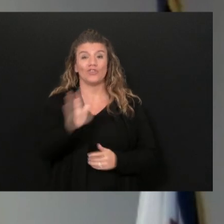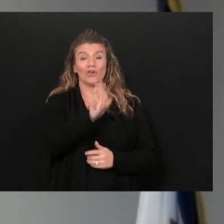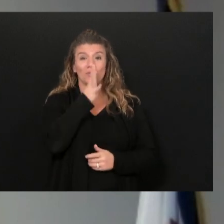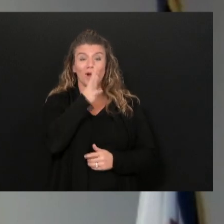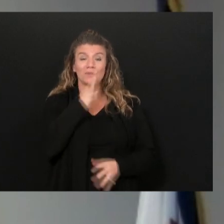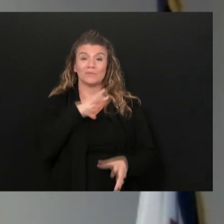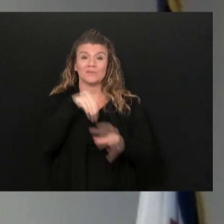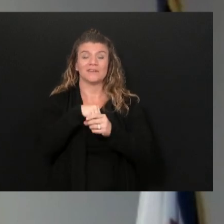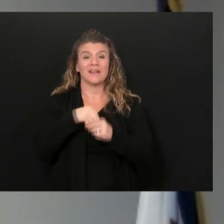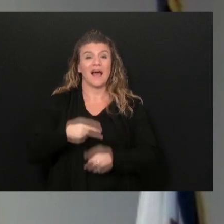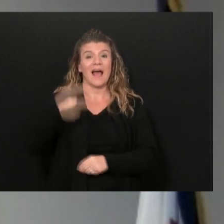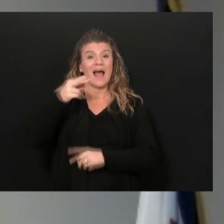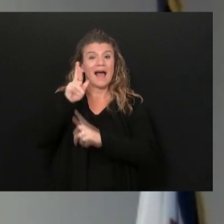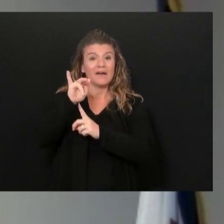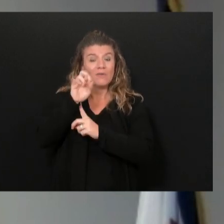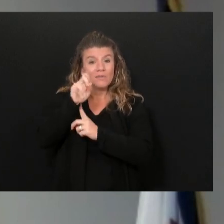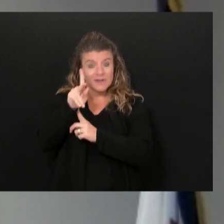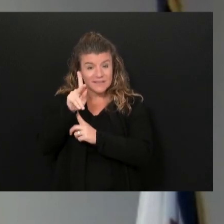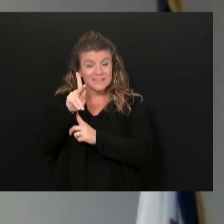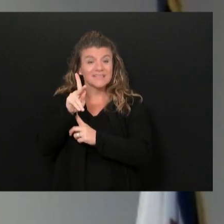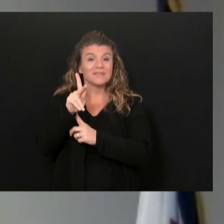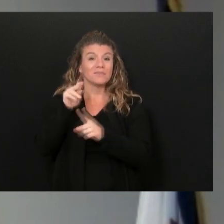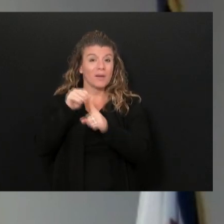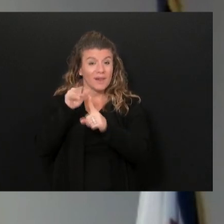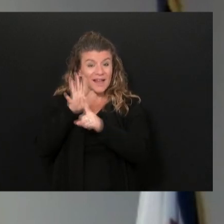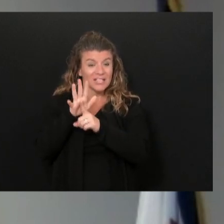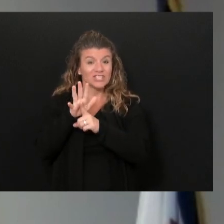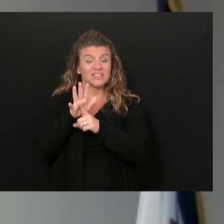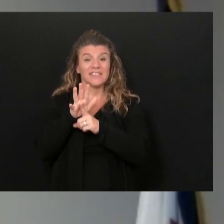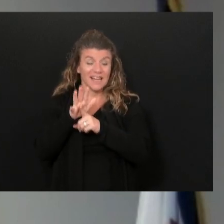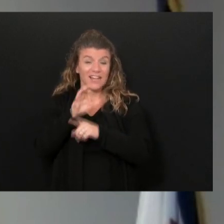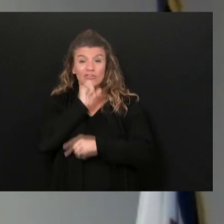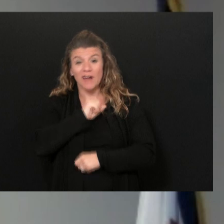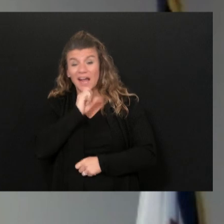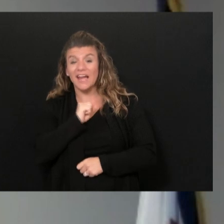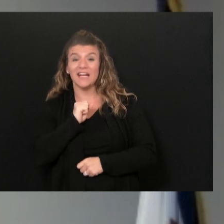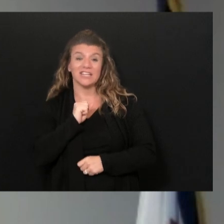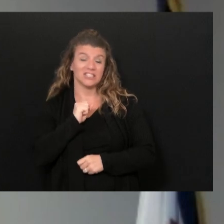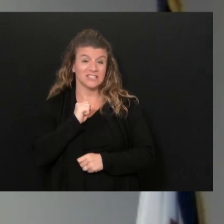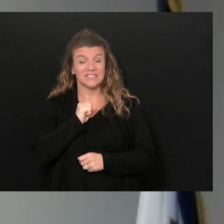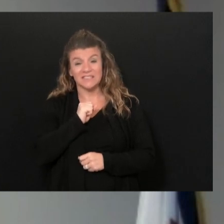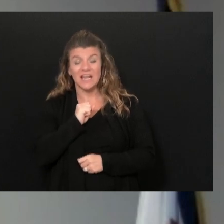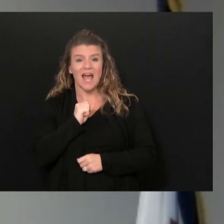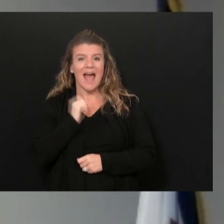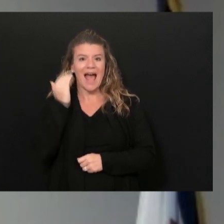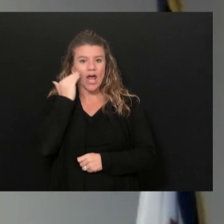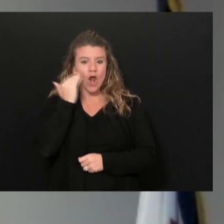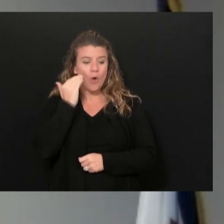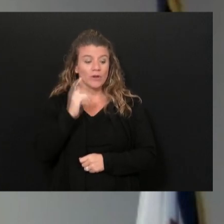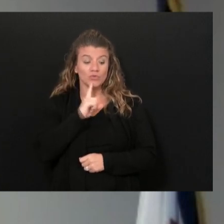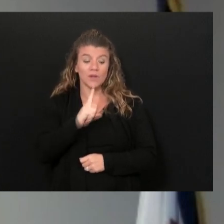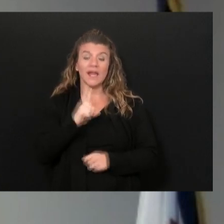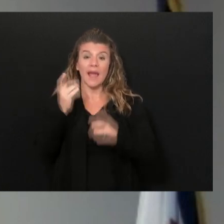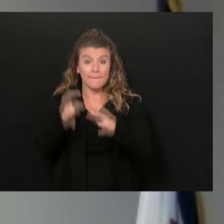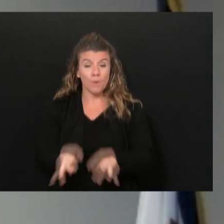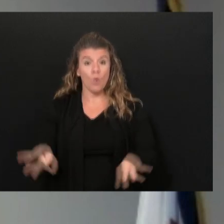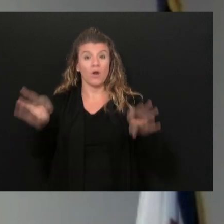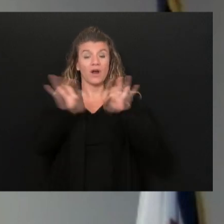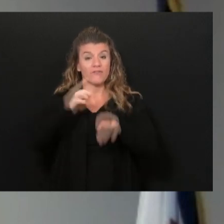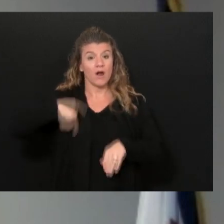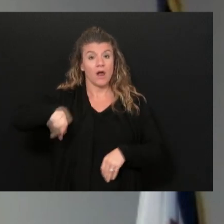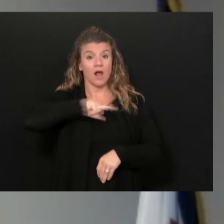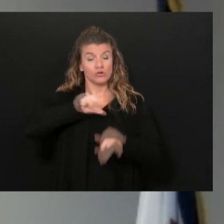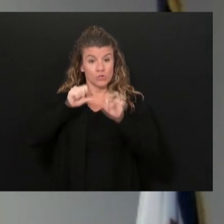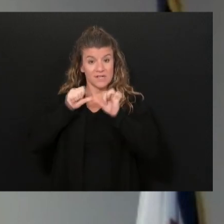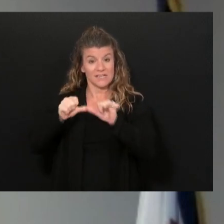risk and who are high in age. While it is critical to continue following the guidelines of